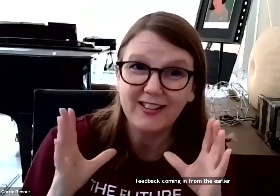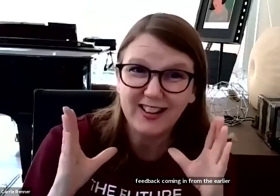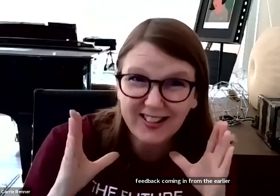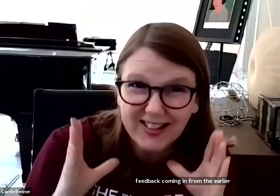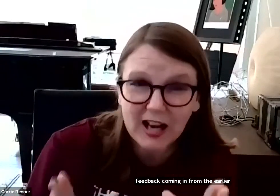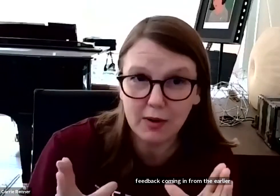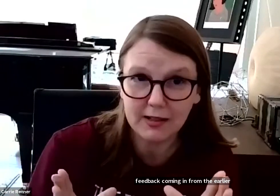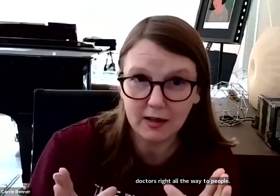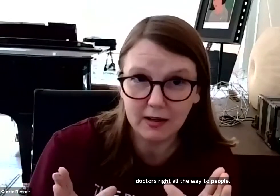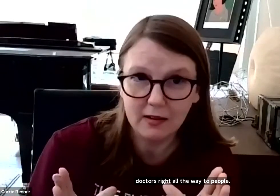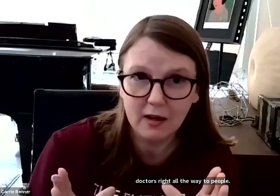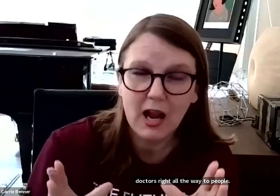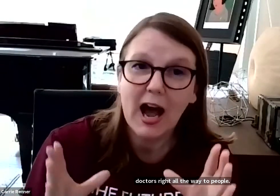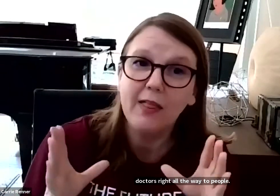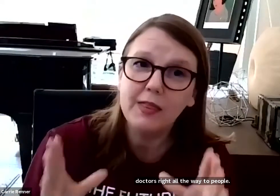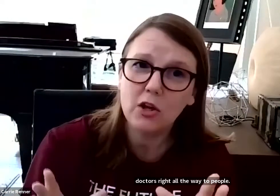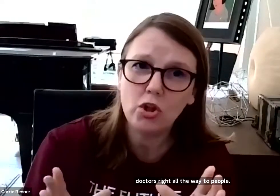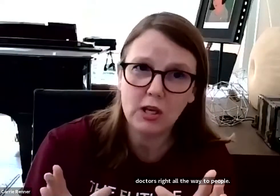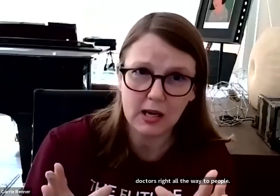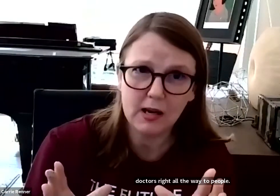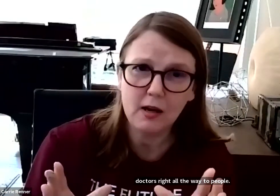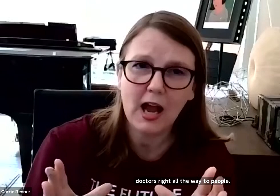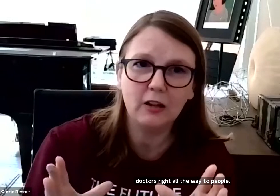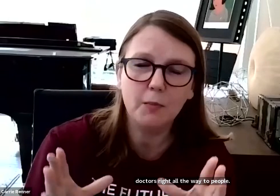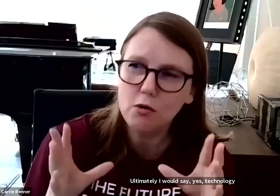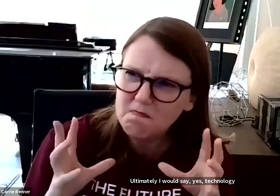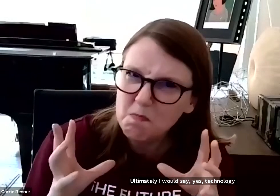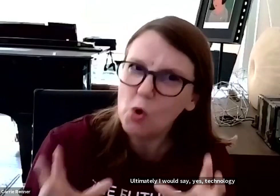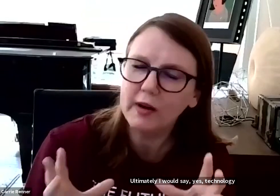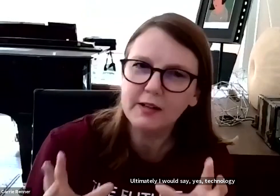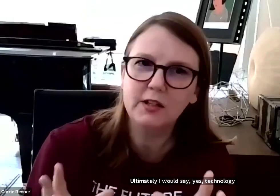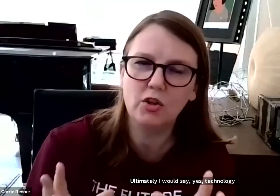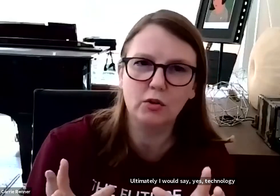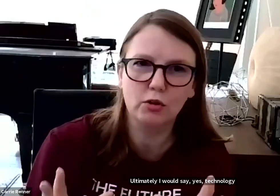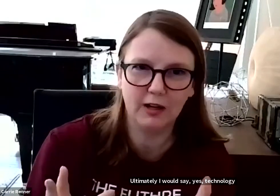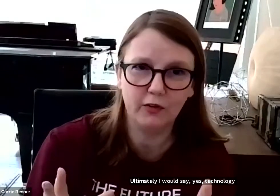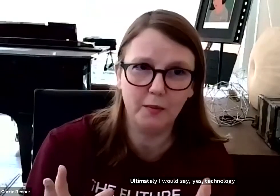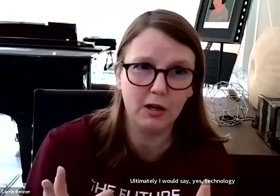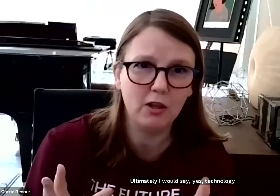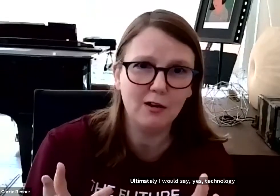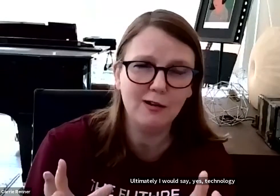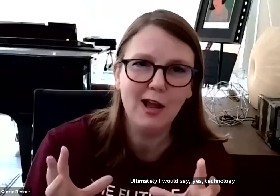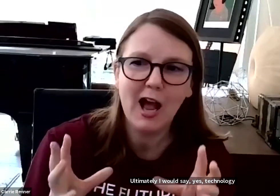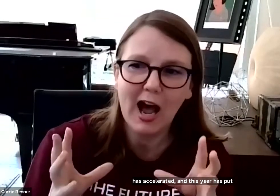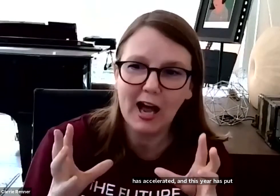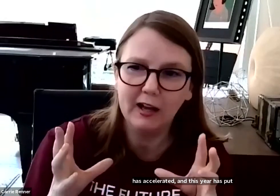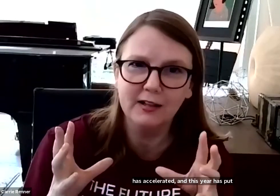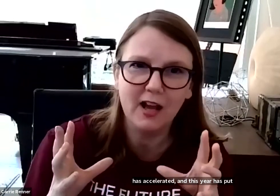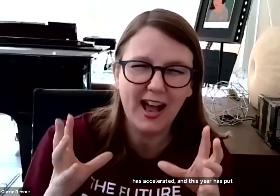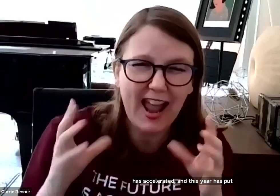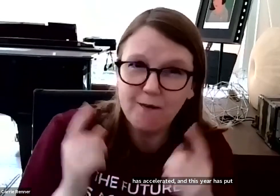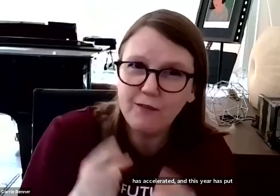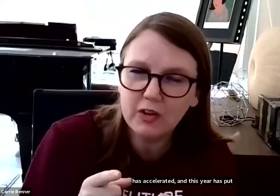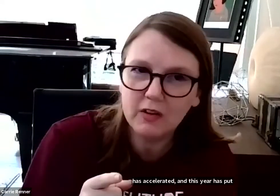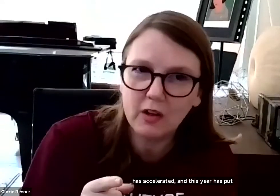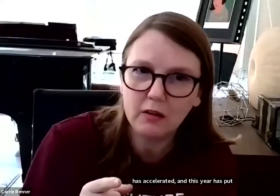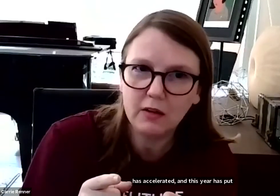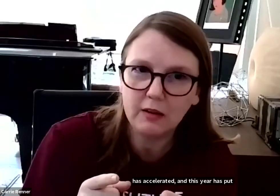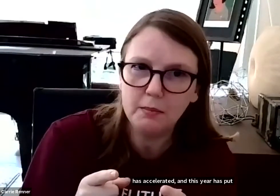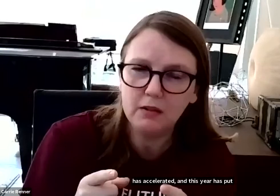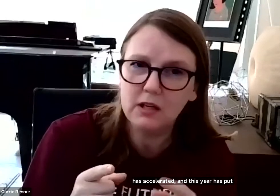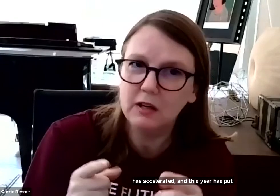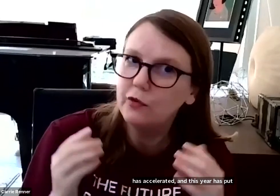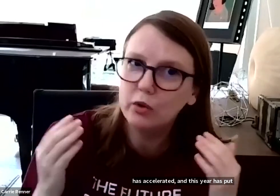technology has accelerated. And this year has put more into digital transformation and an emphasis